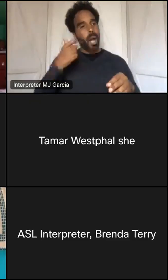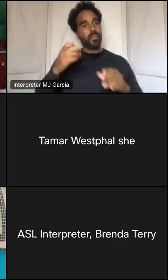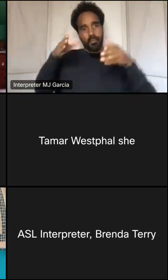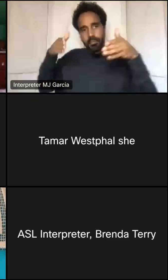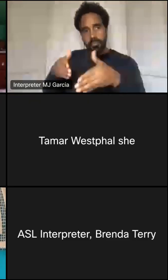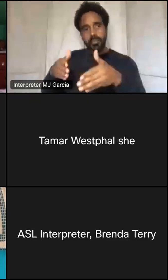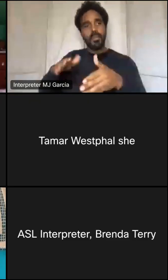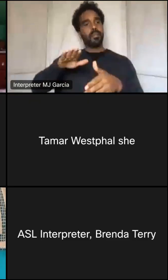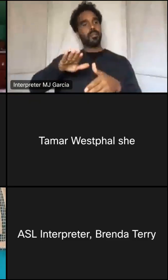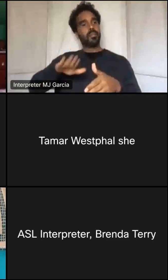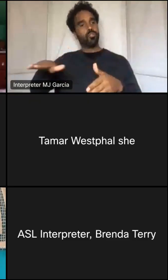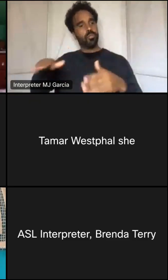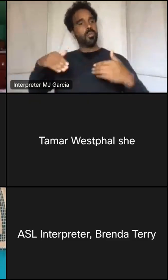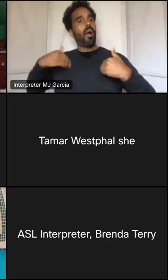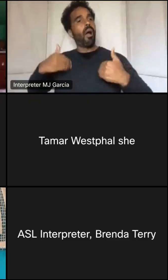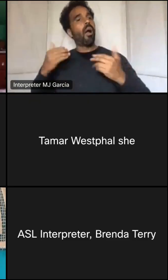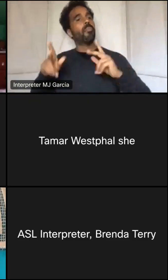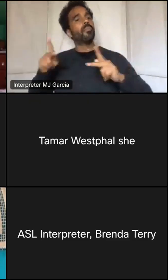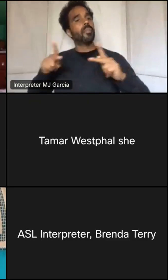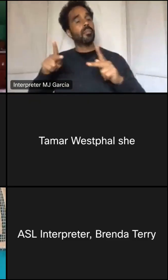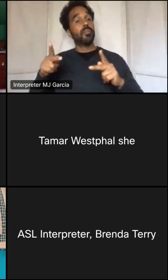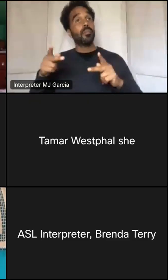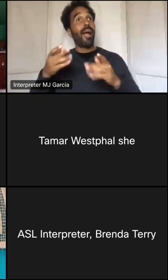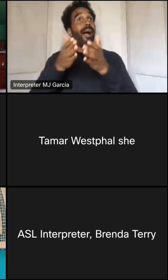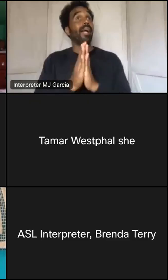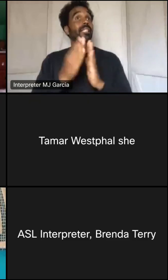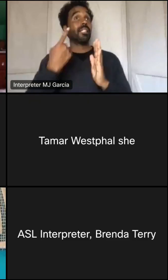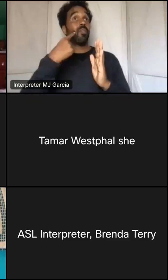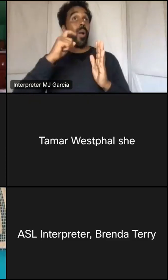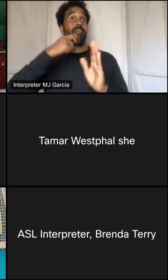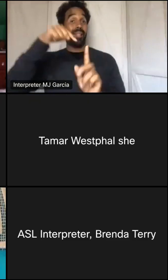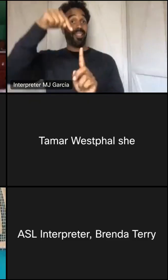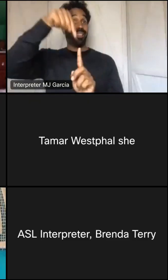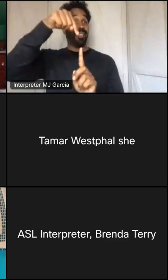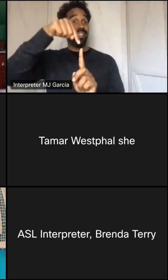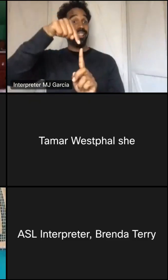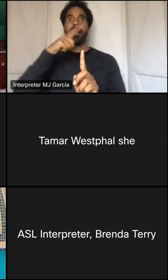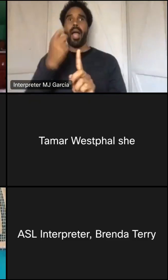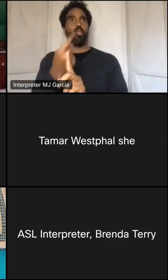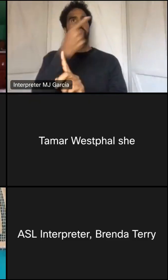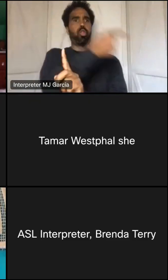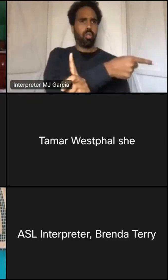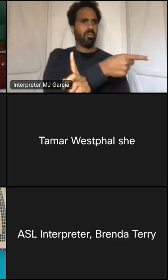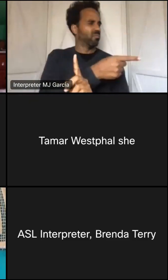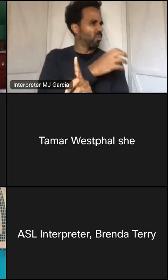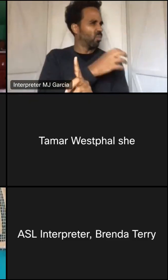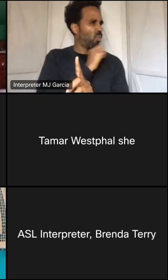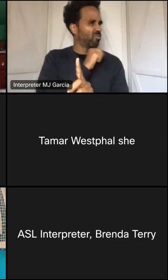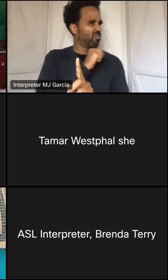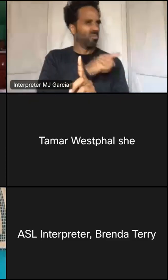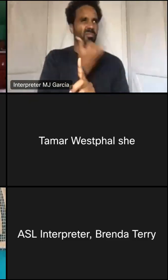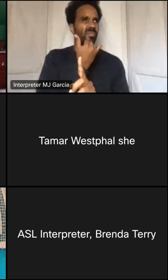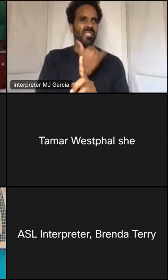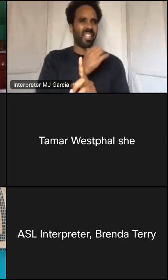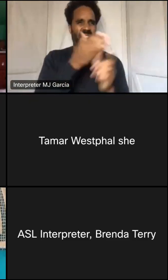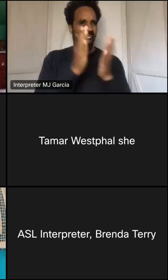they asked for apples. So we're going to give them apples and not oranges, which I find often, right? We think it's great for